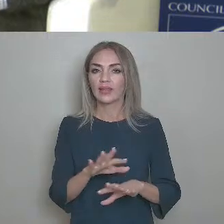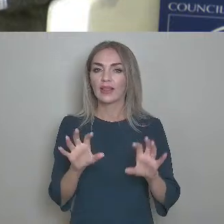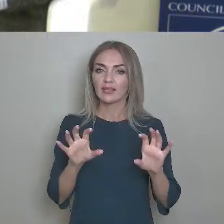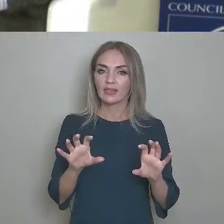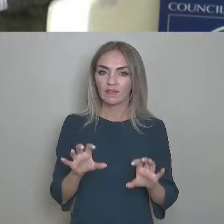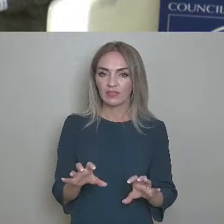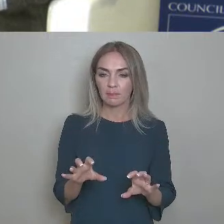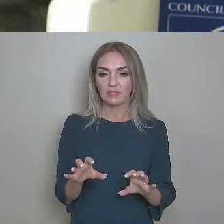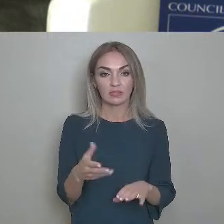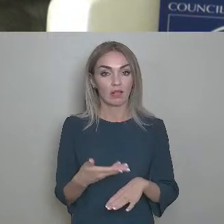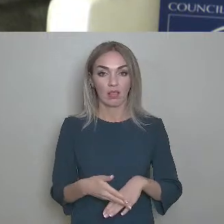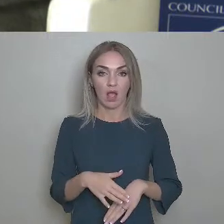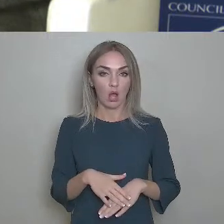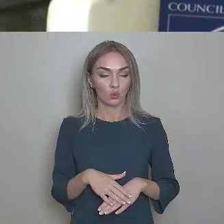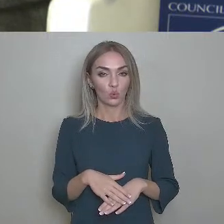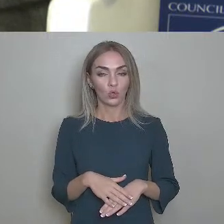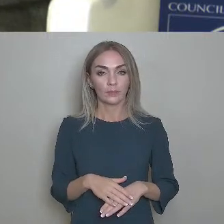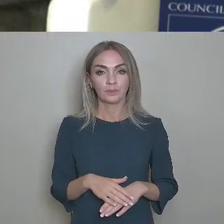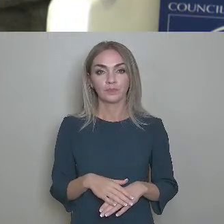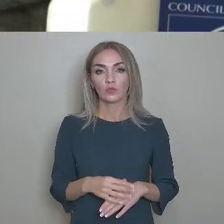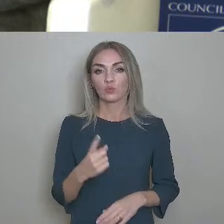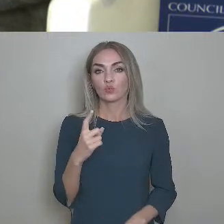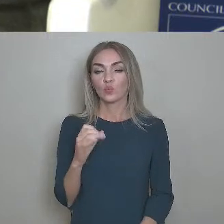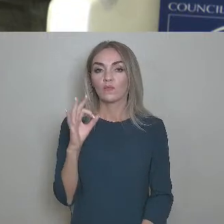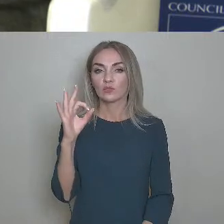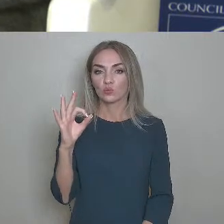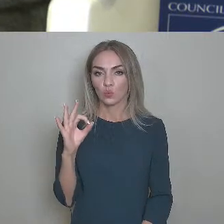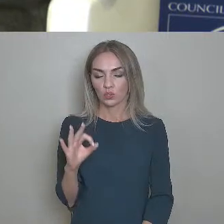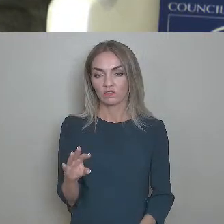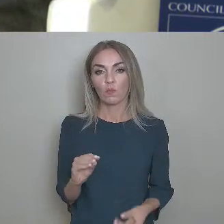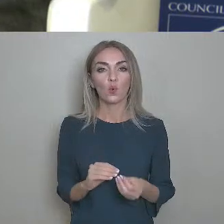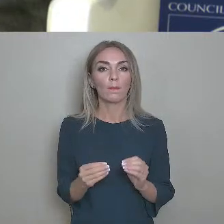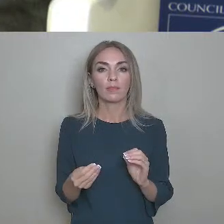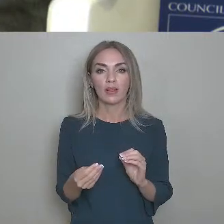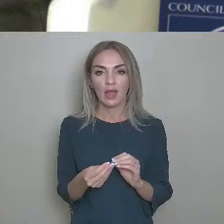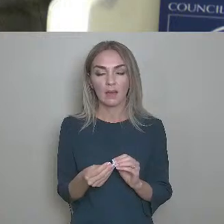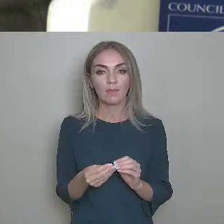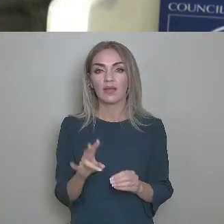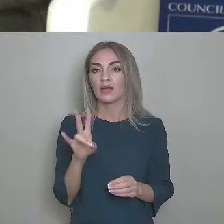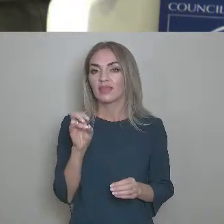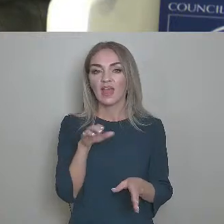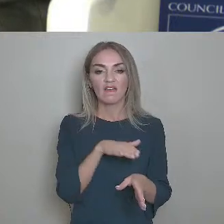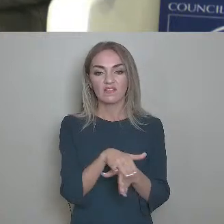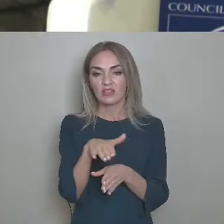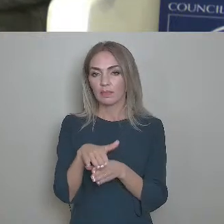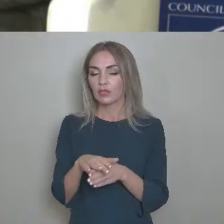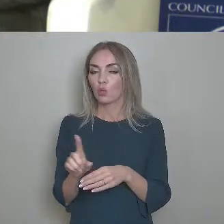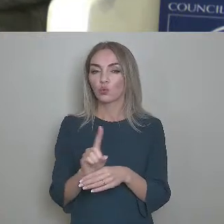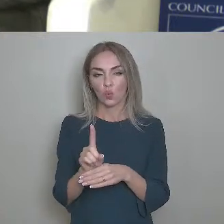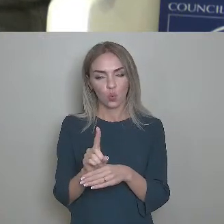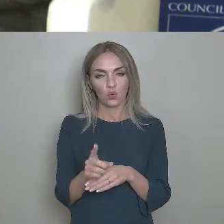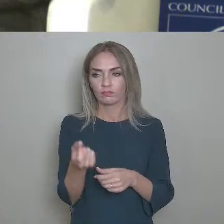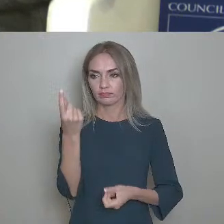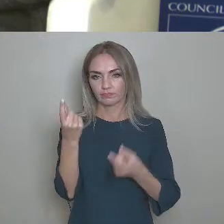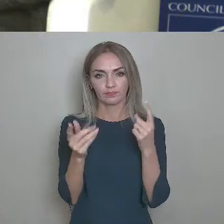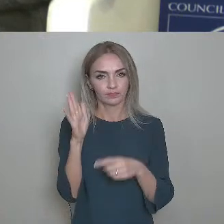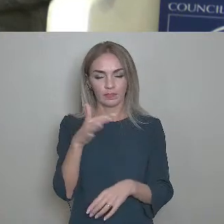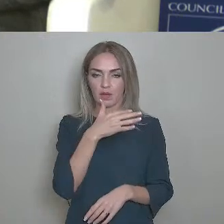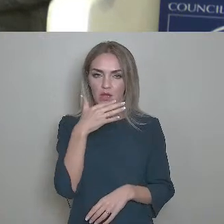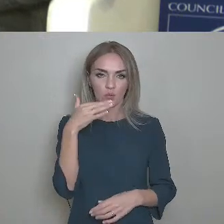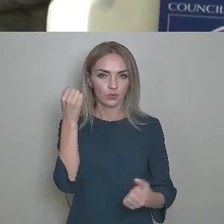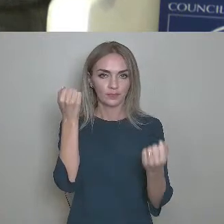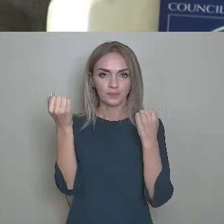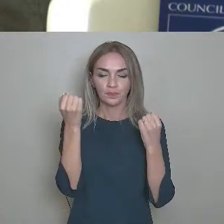the candidates could be invalid or illegitimate is difficult, but there will be a lot